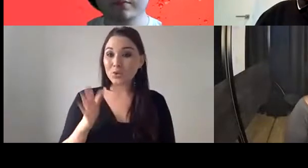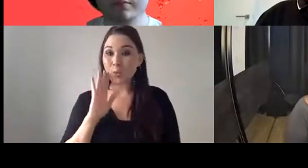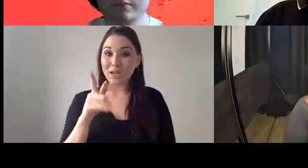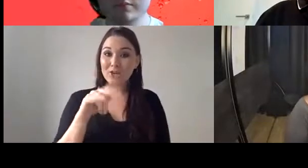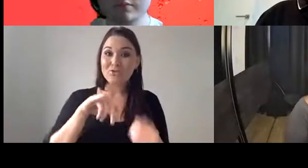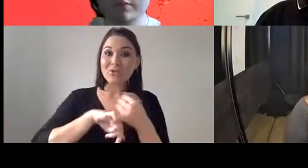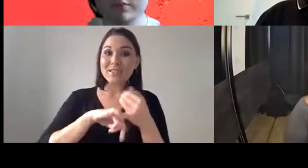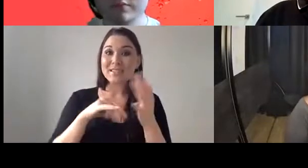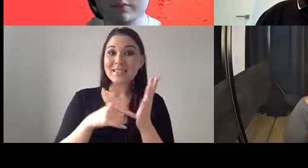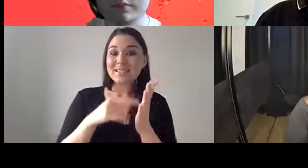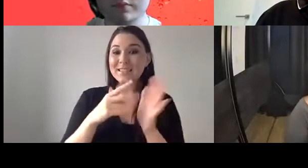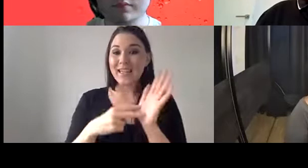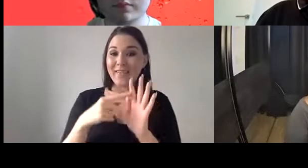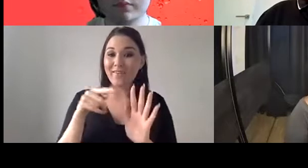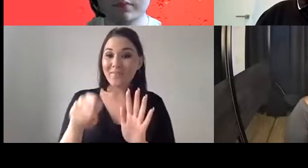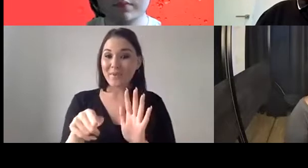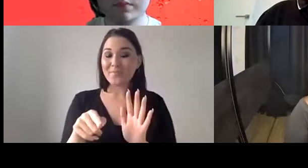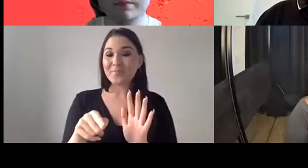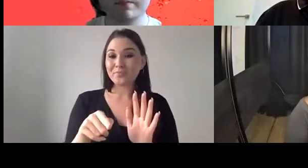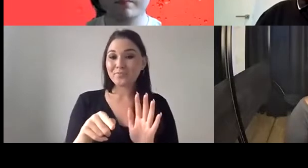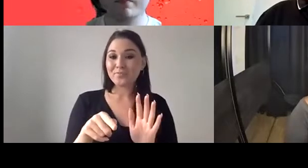there recently, a few weeks ago, Steve